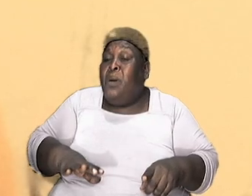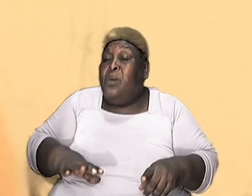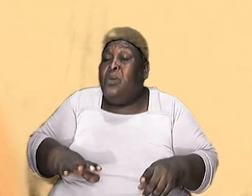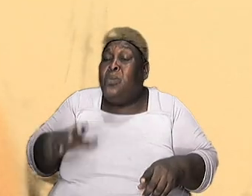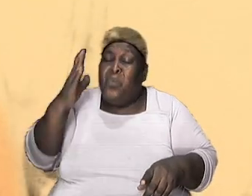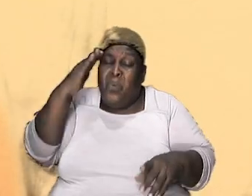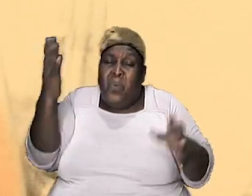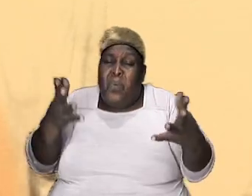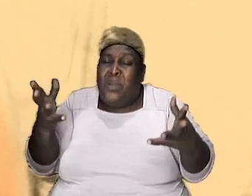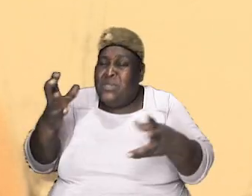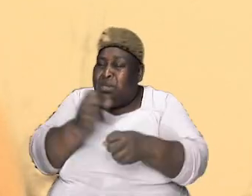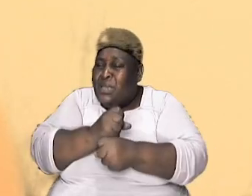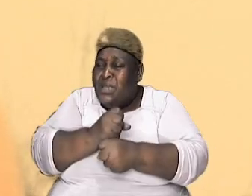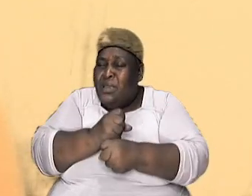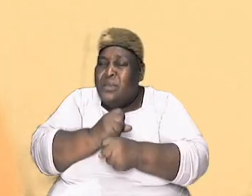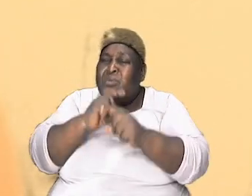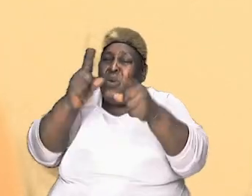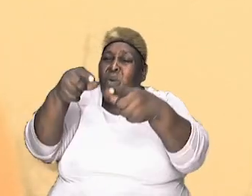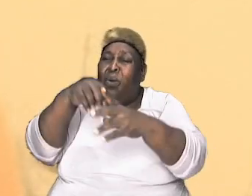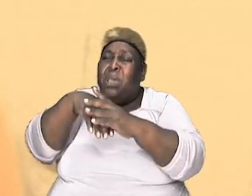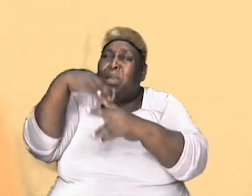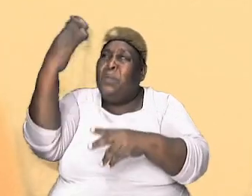to get into the presence of God.